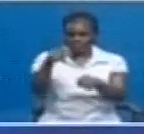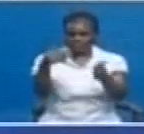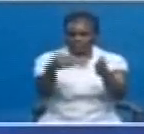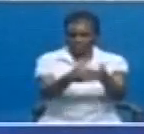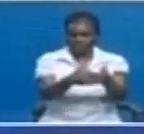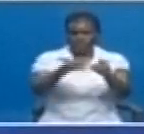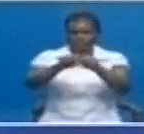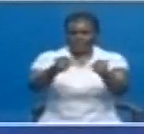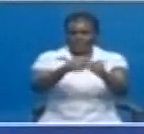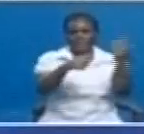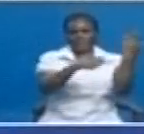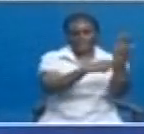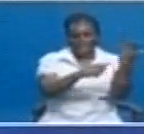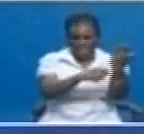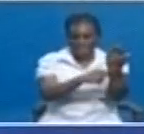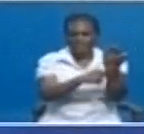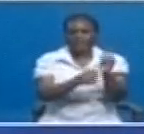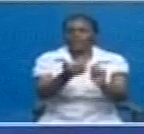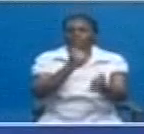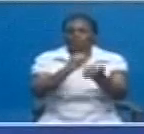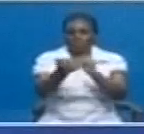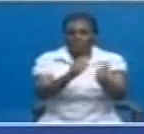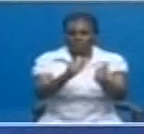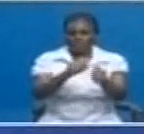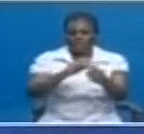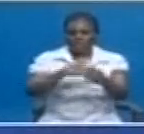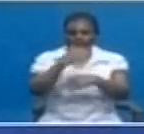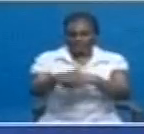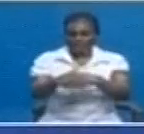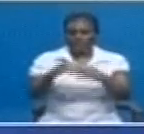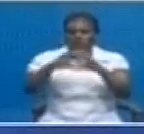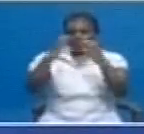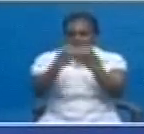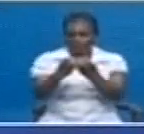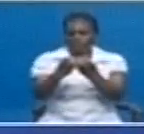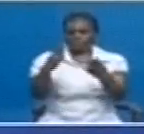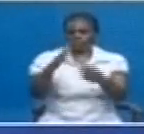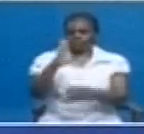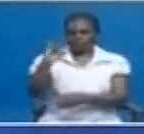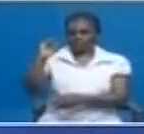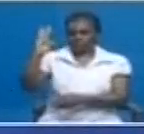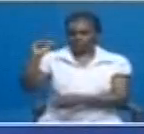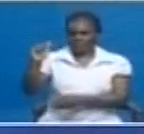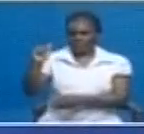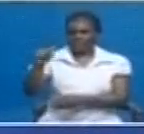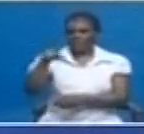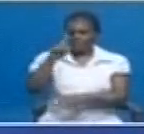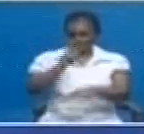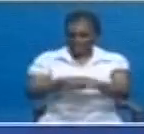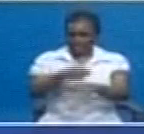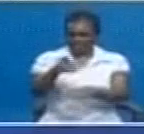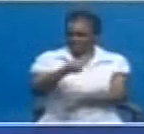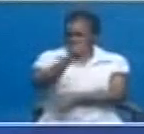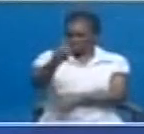to tarnish the multi-billion dollar world of sport after the scandal at soccer's global governing body, FIFA. The report's timing has also